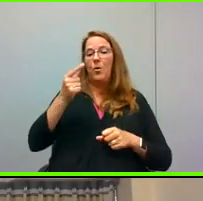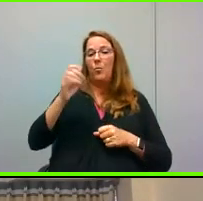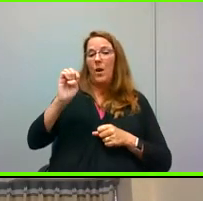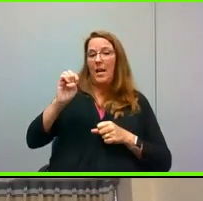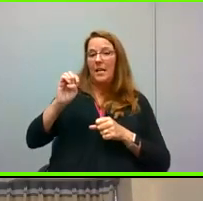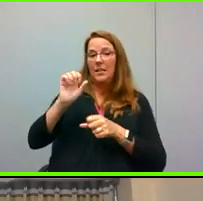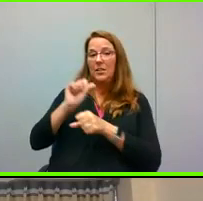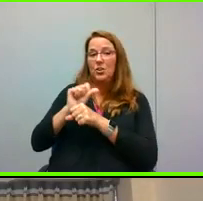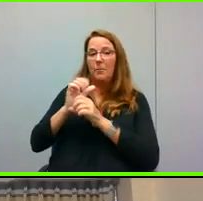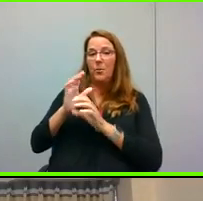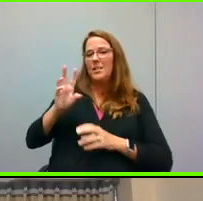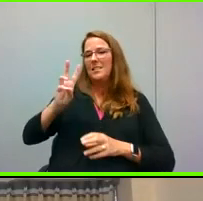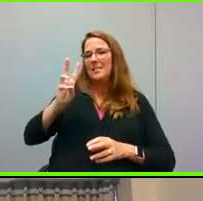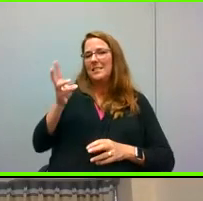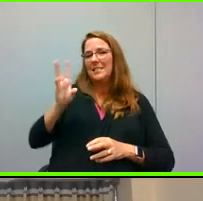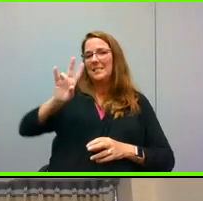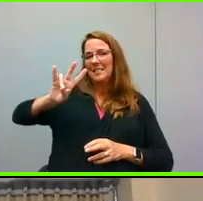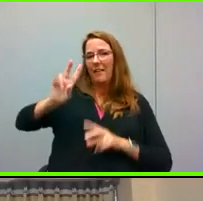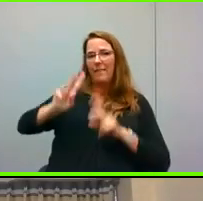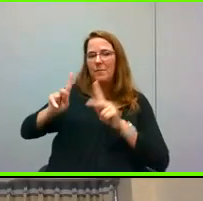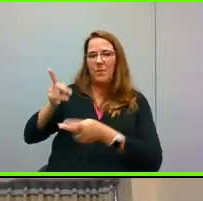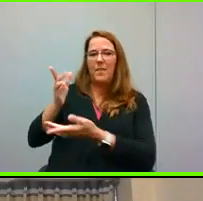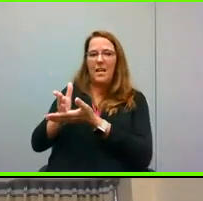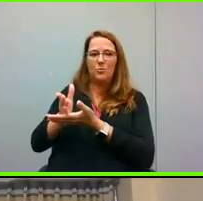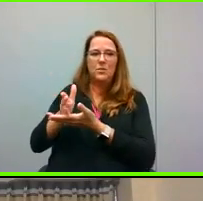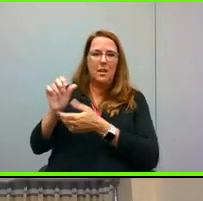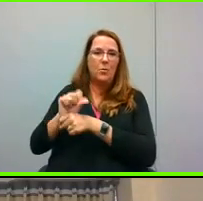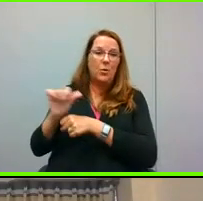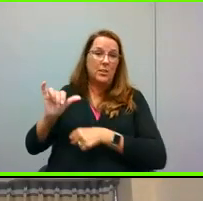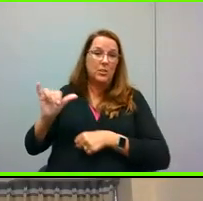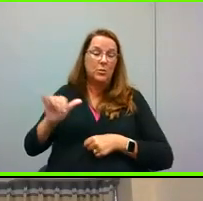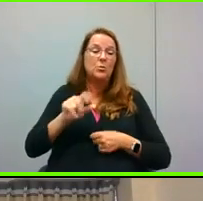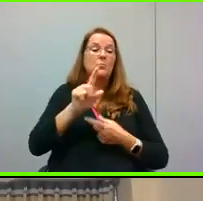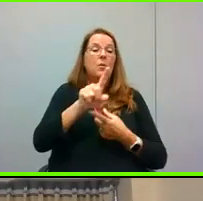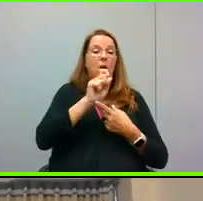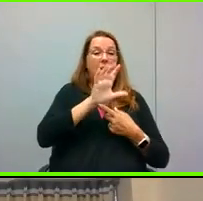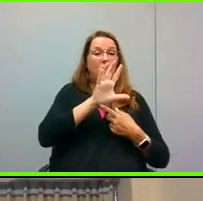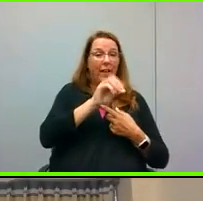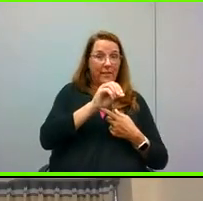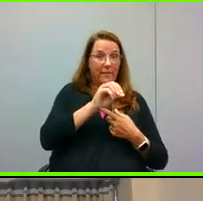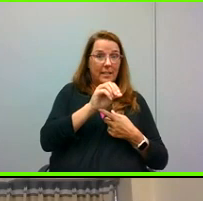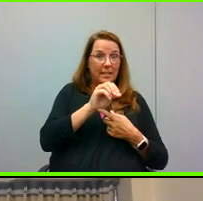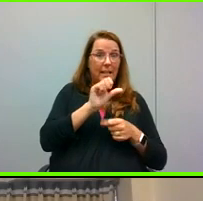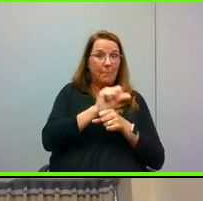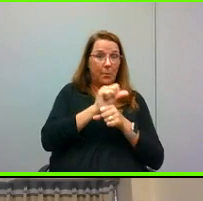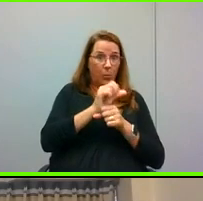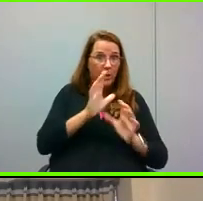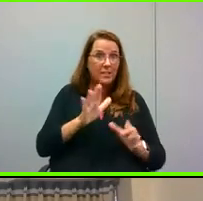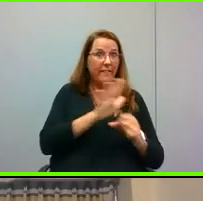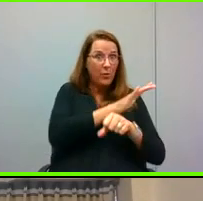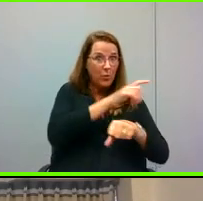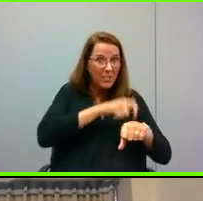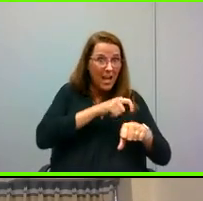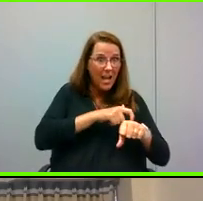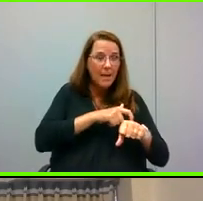people, and they actually stopped working as well. But of the 150 that we had, full-time employees